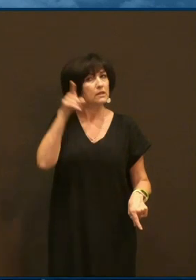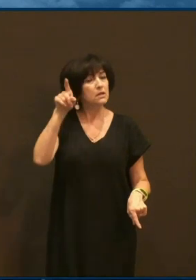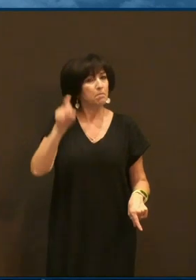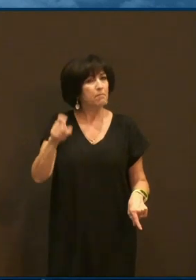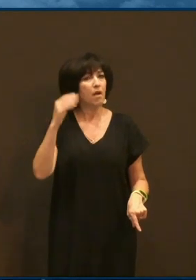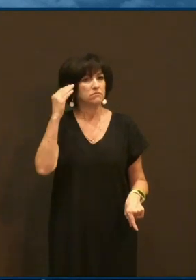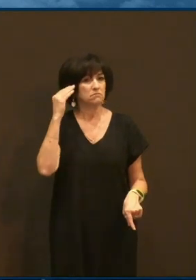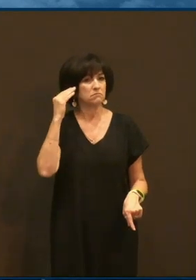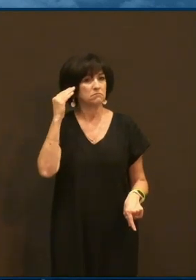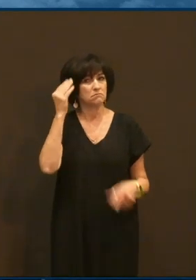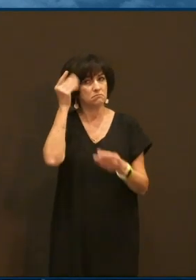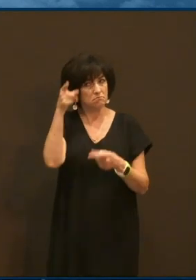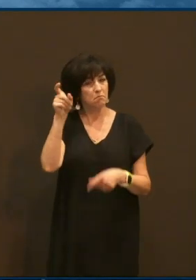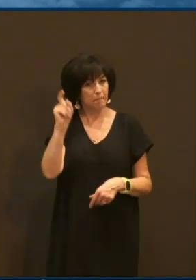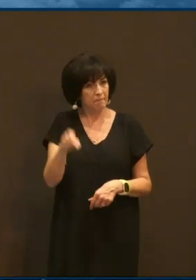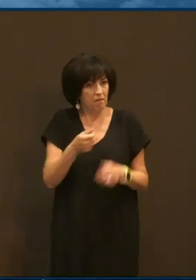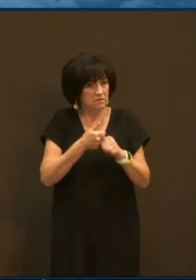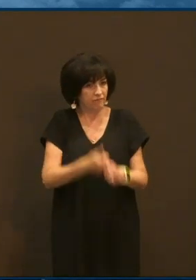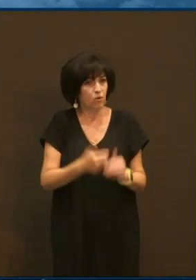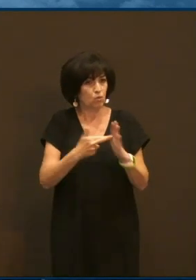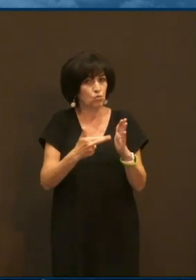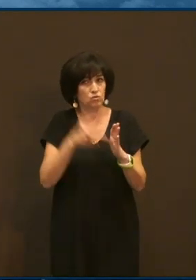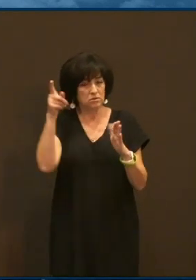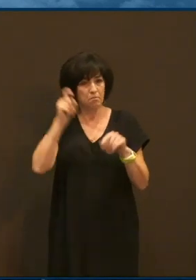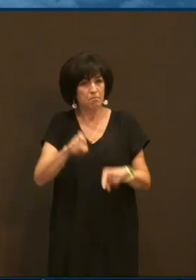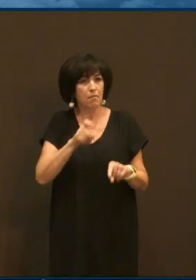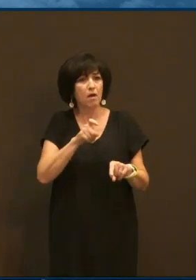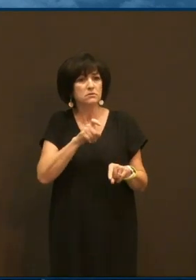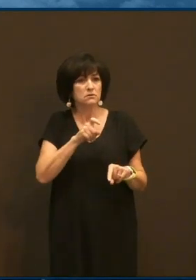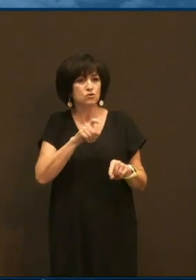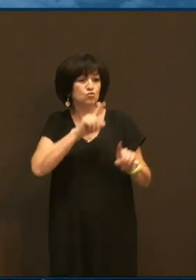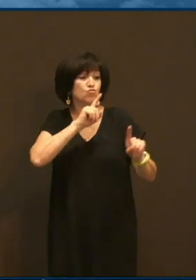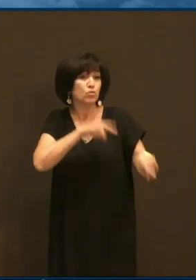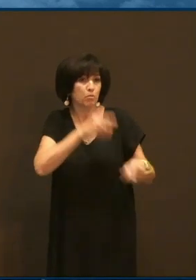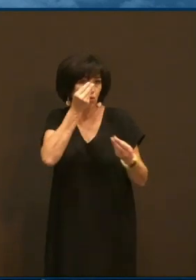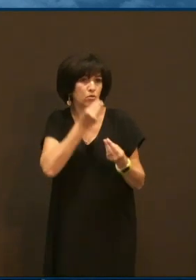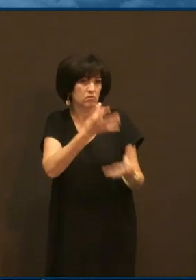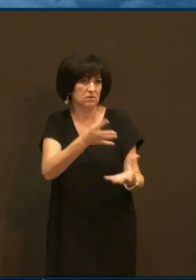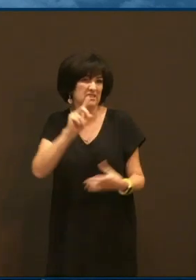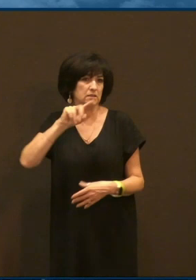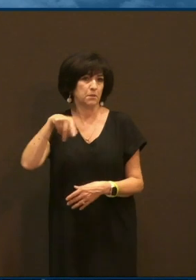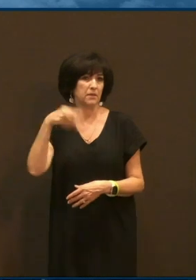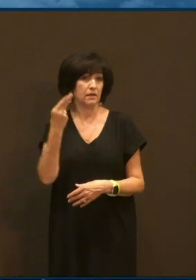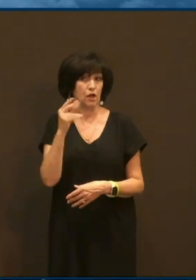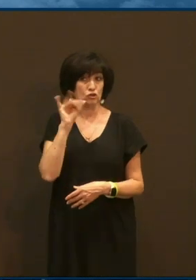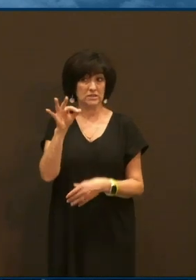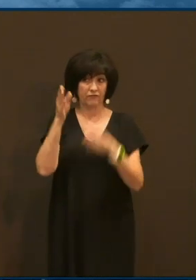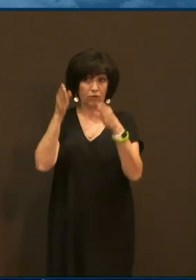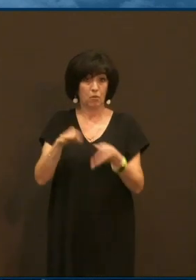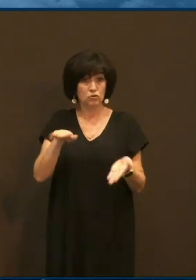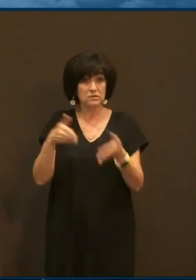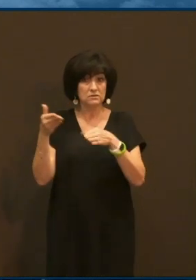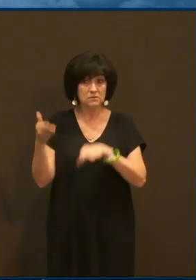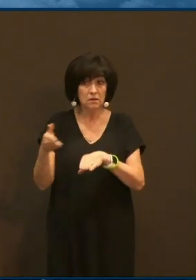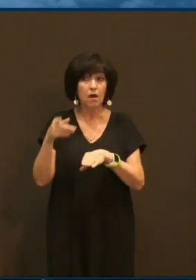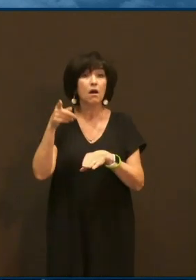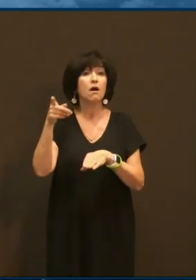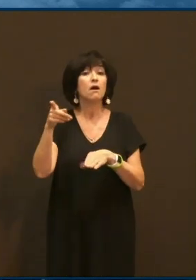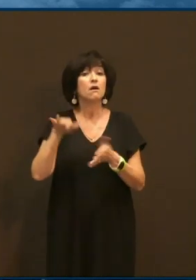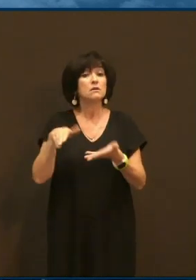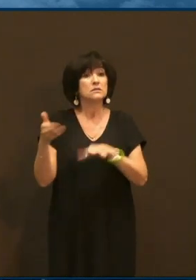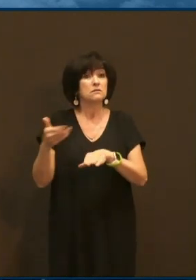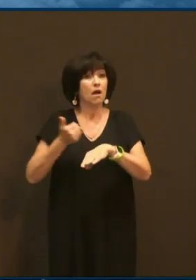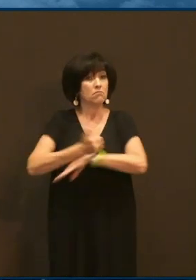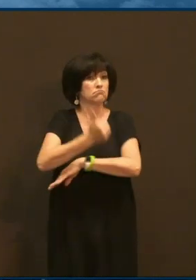to be reporting deaths to DPH. But we're also now, as part of our data quality process, looking